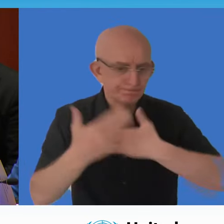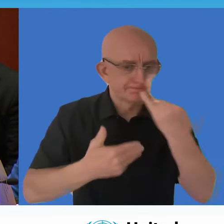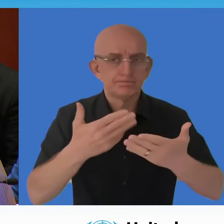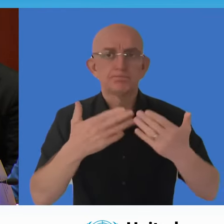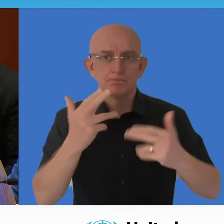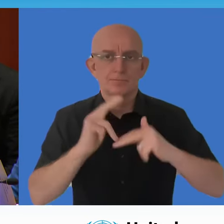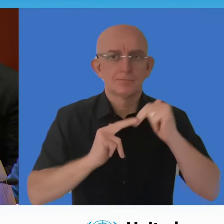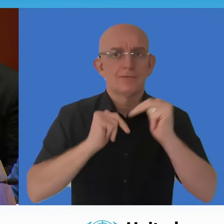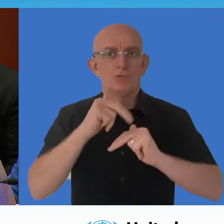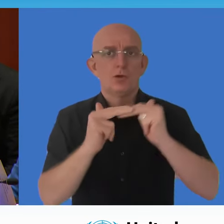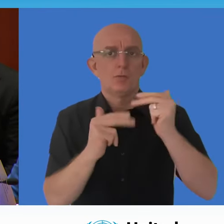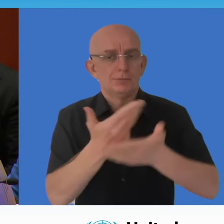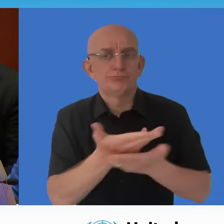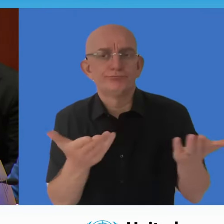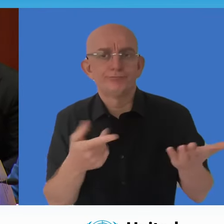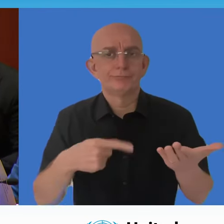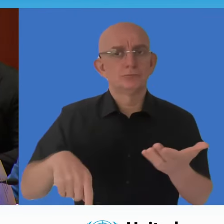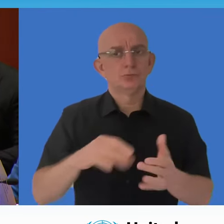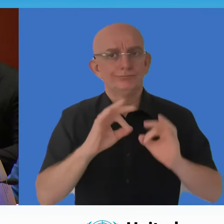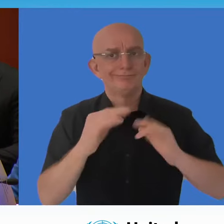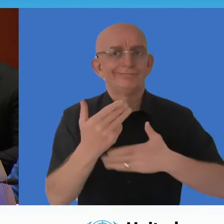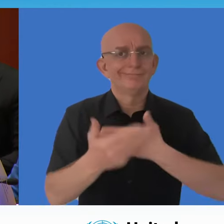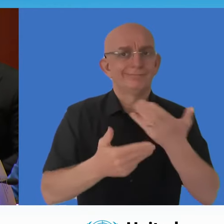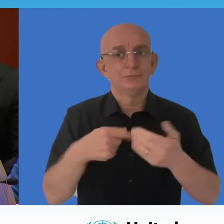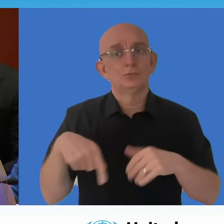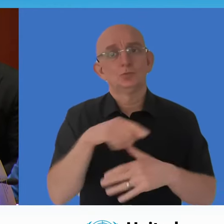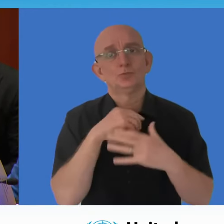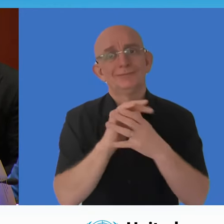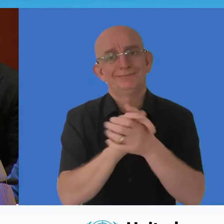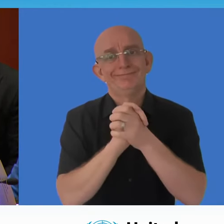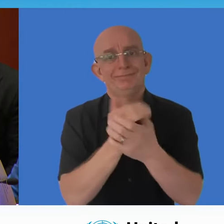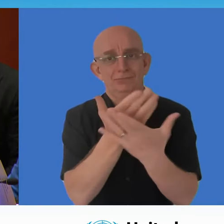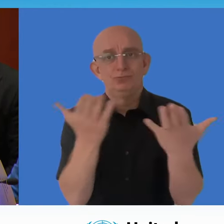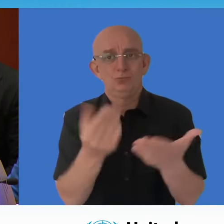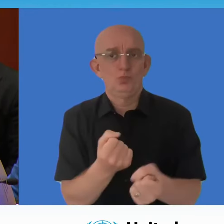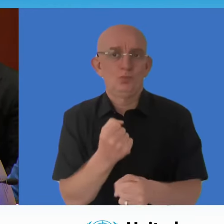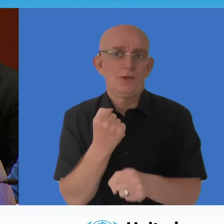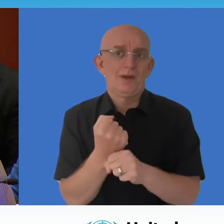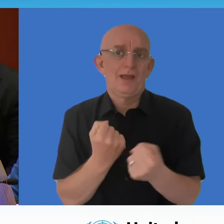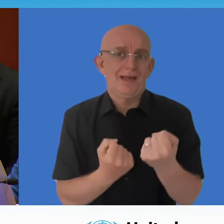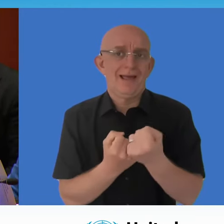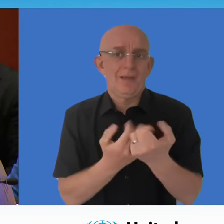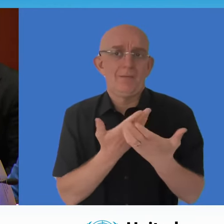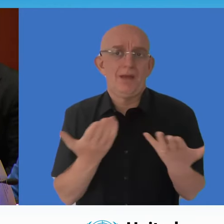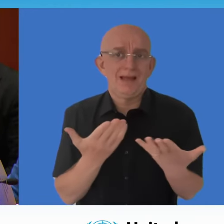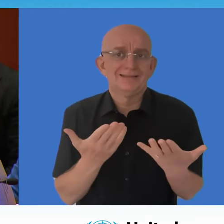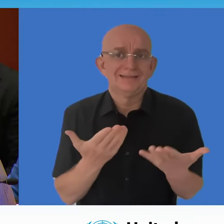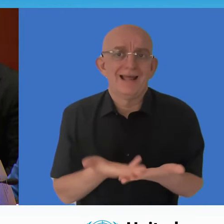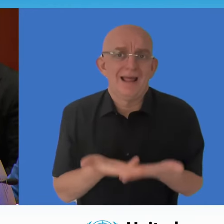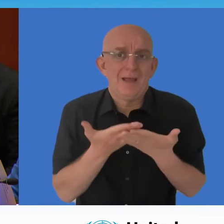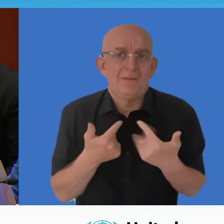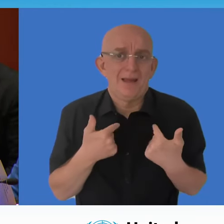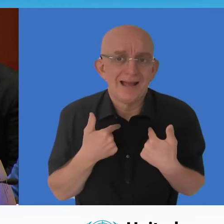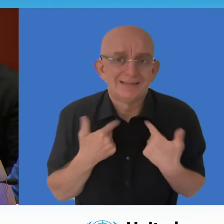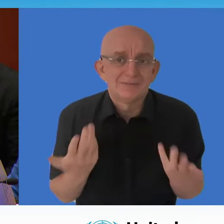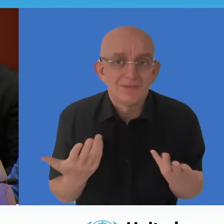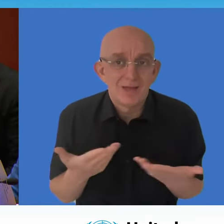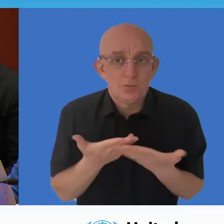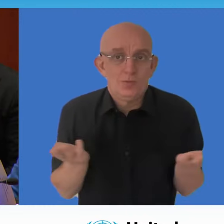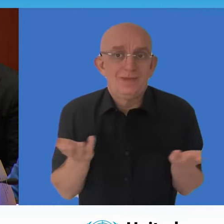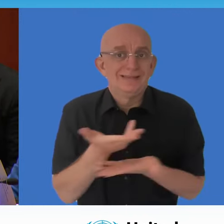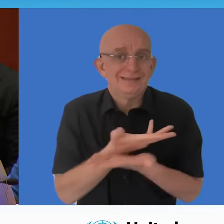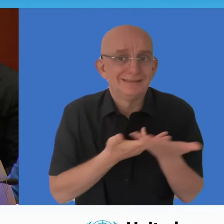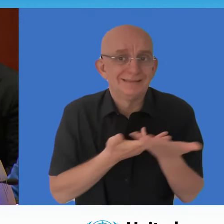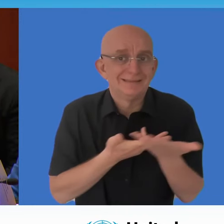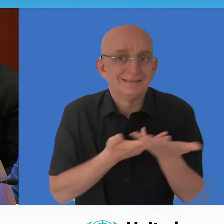are asking you to help us because from the beginning we are open for international cooperations, for exchange of experience and ideas.